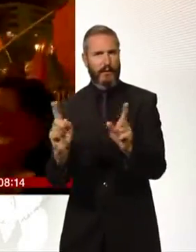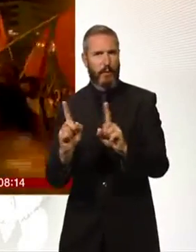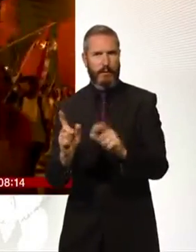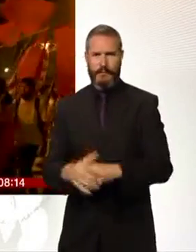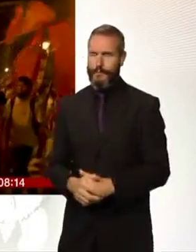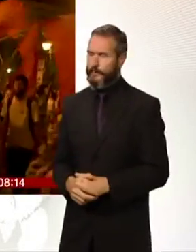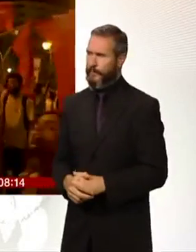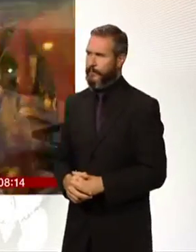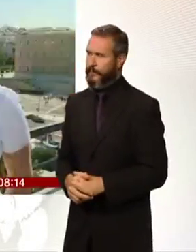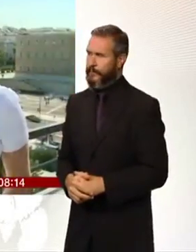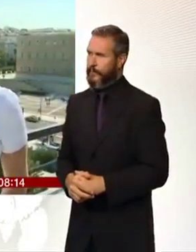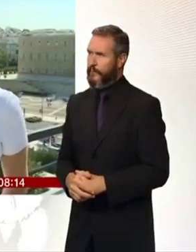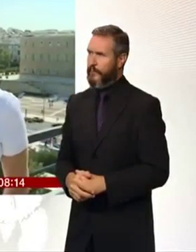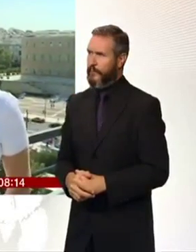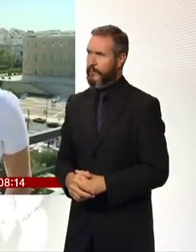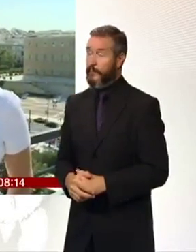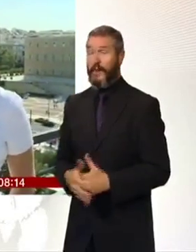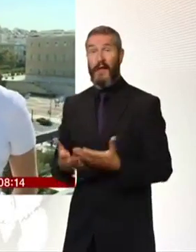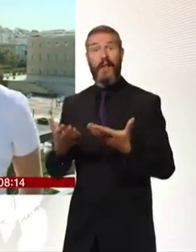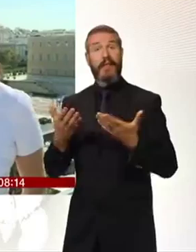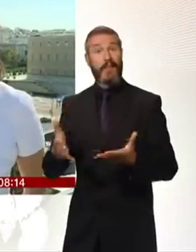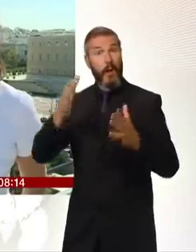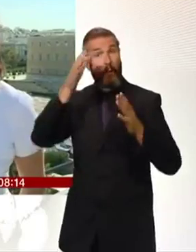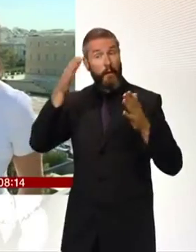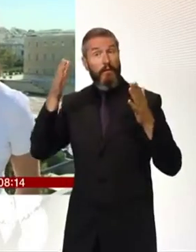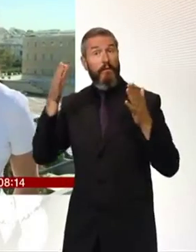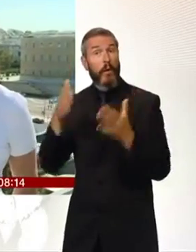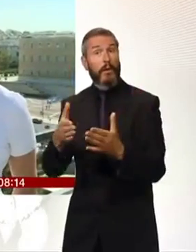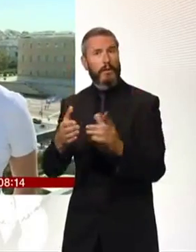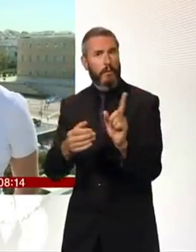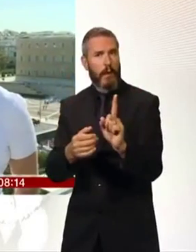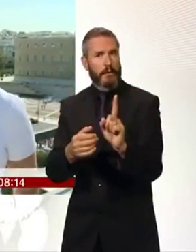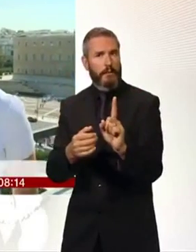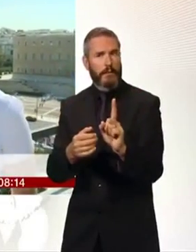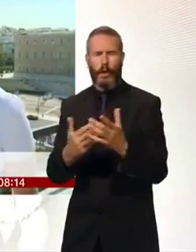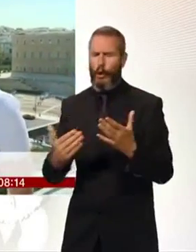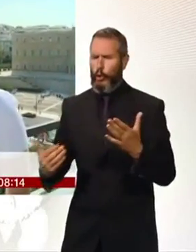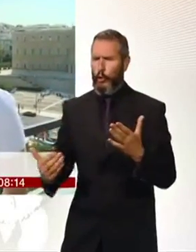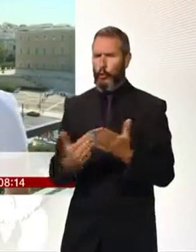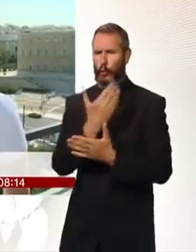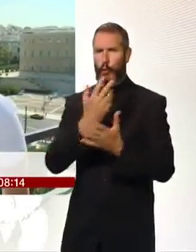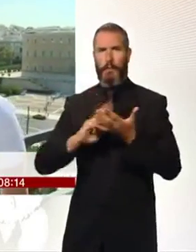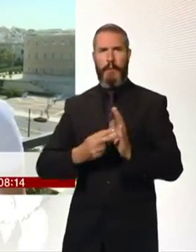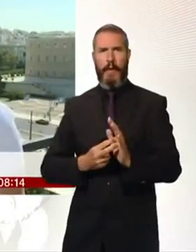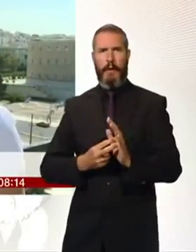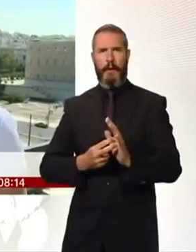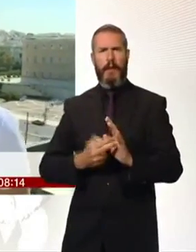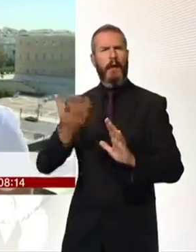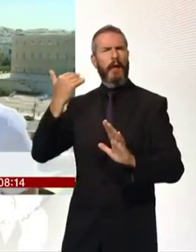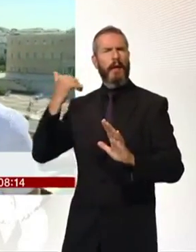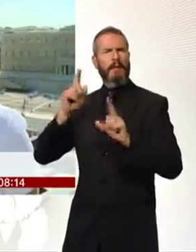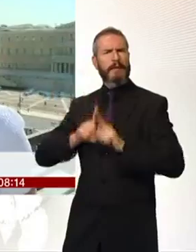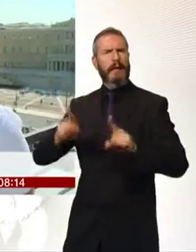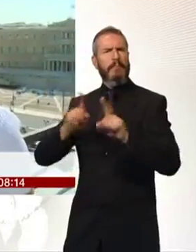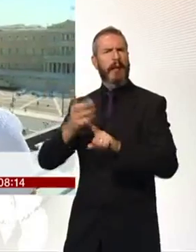IMF? I think the effort now would be to try and put together a brand new program, not the same one that was on the table a